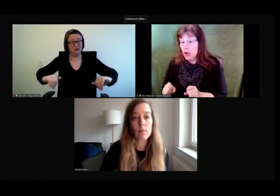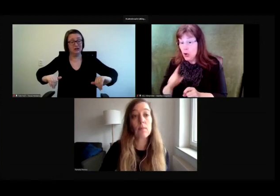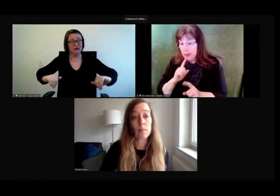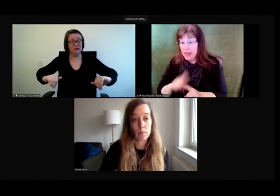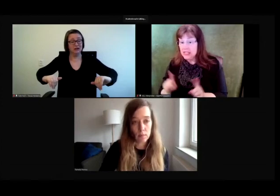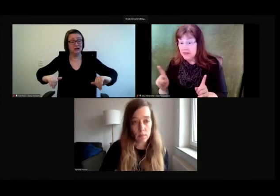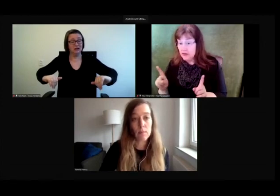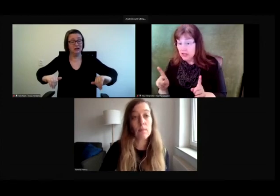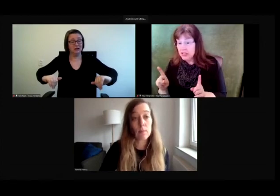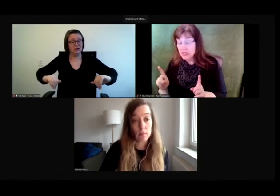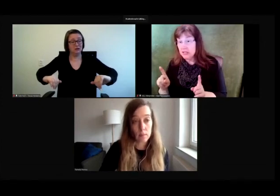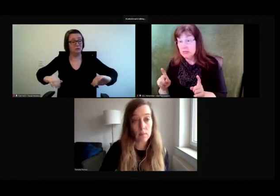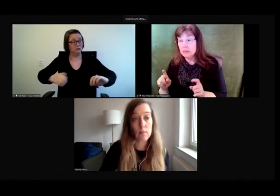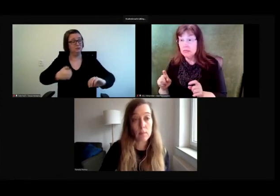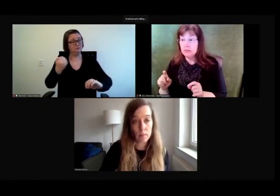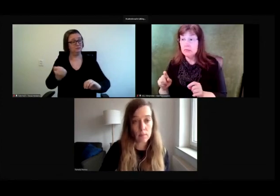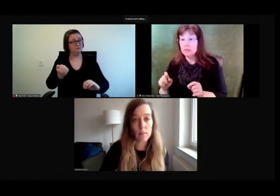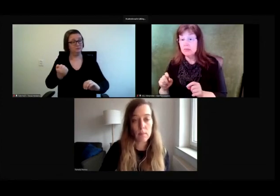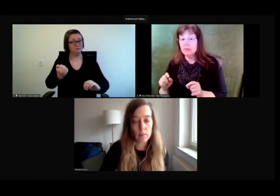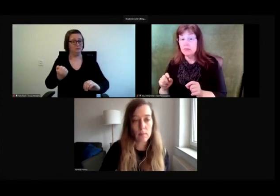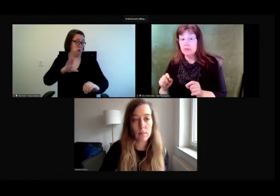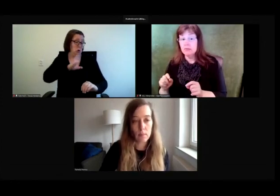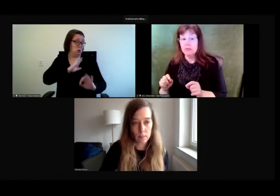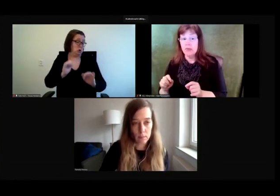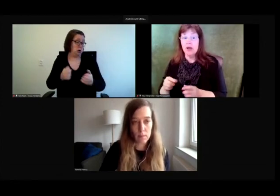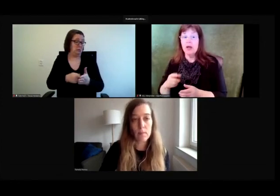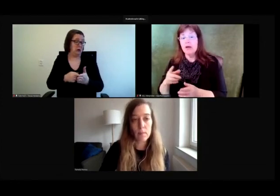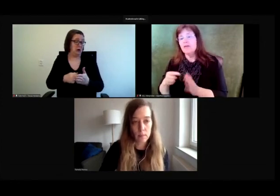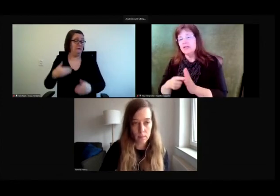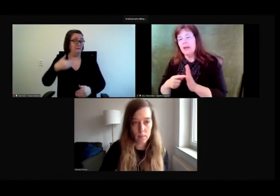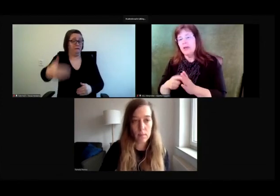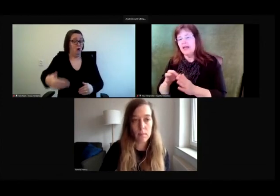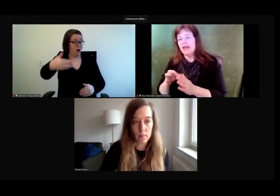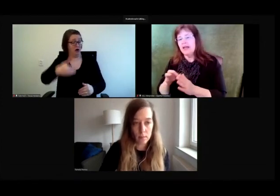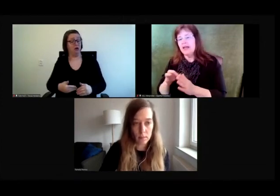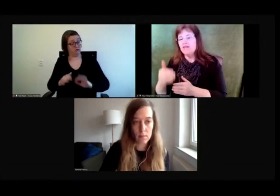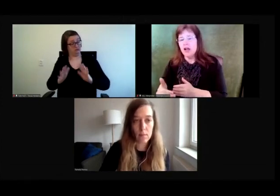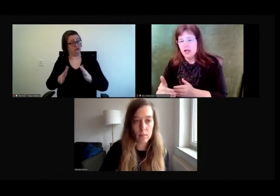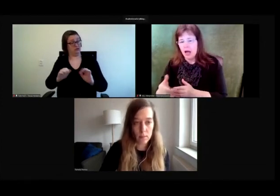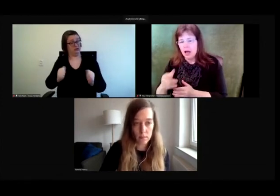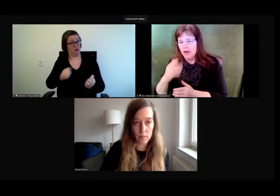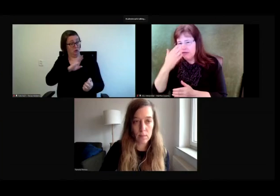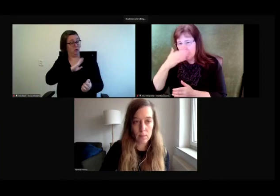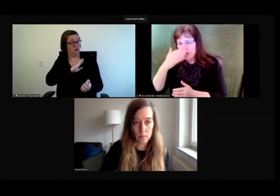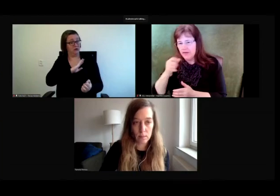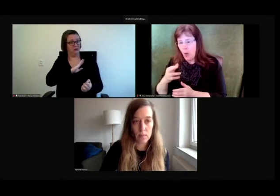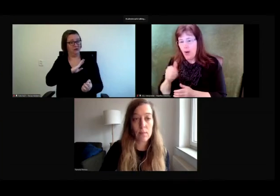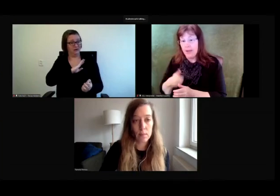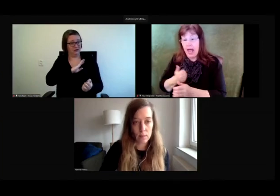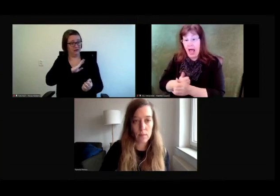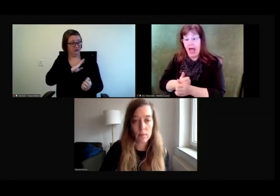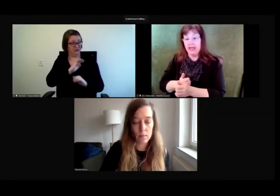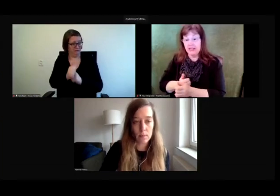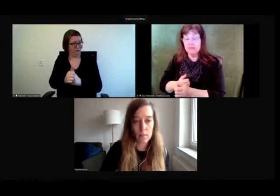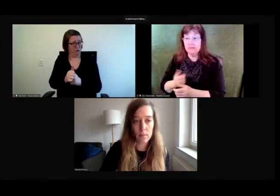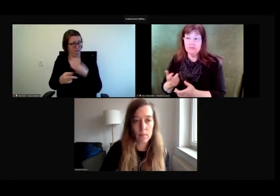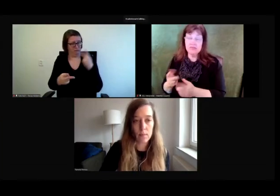can be used for front behind. Maybe that also would have done something with their visual attention.